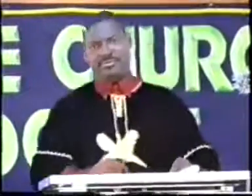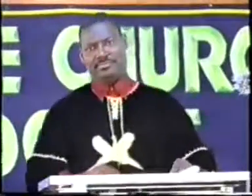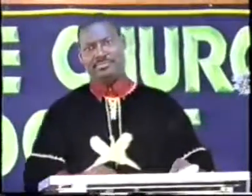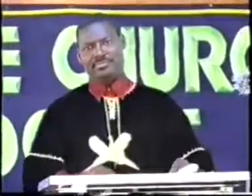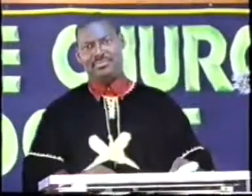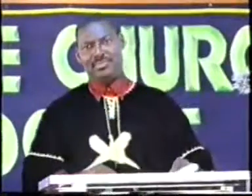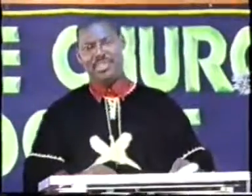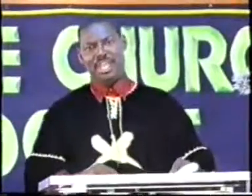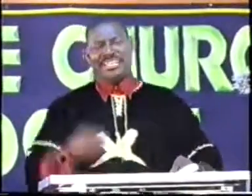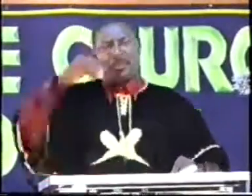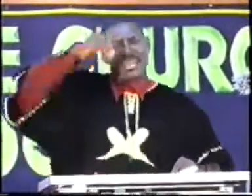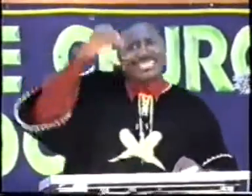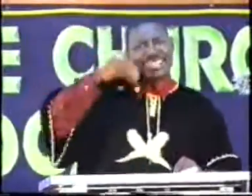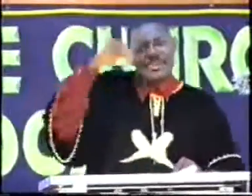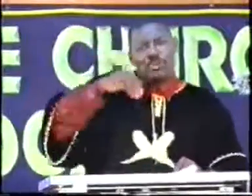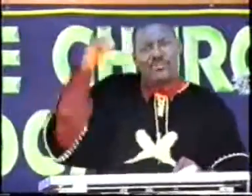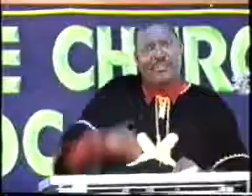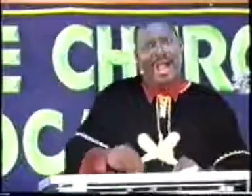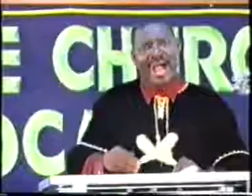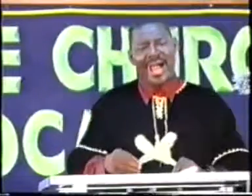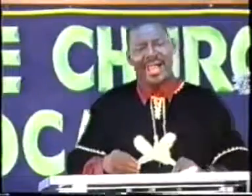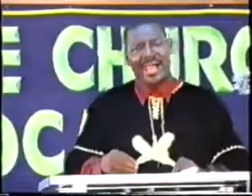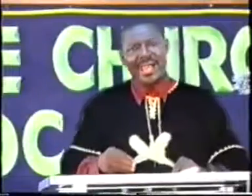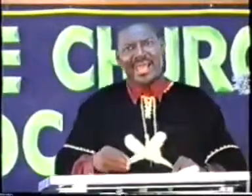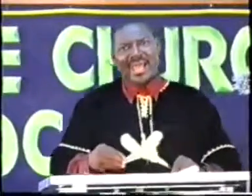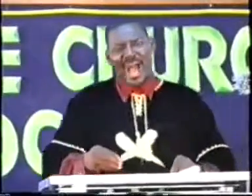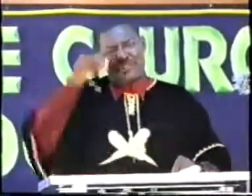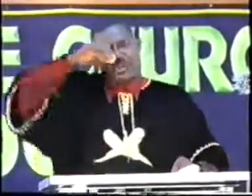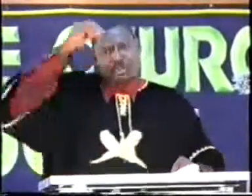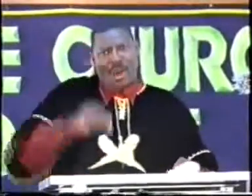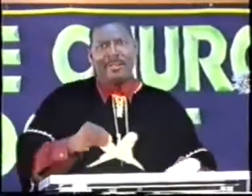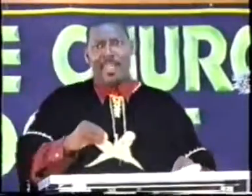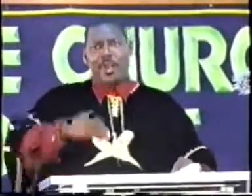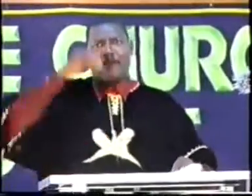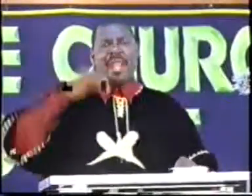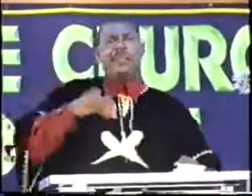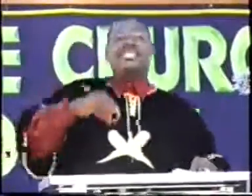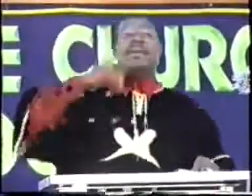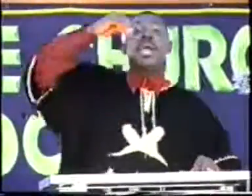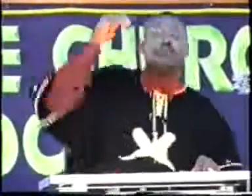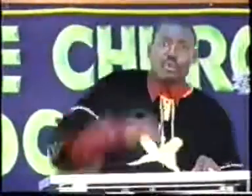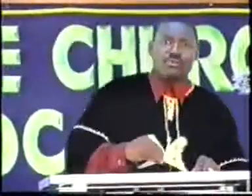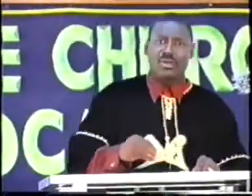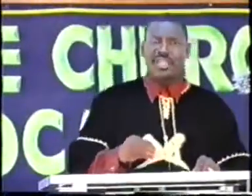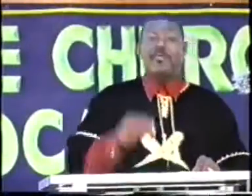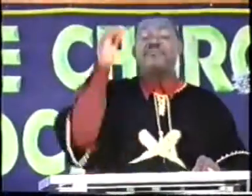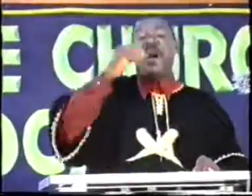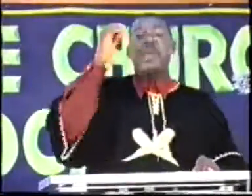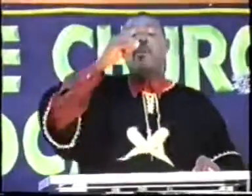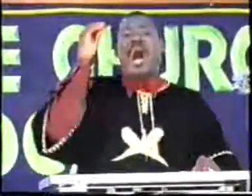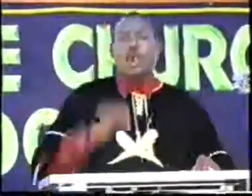yamamo. The Samoyas as no sua juma. A finusua, and the Bible moon champ a do, the moon fat a mubaco.